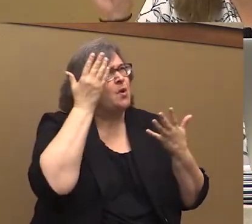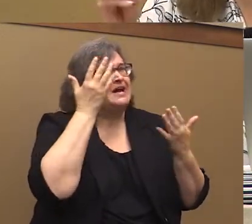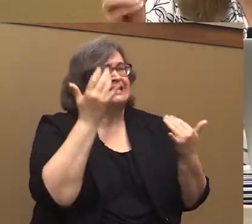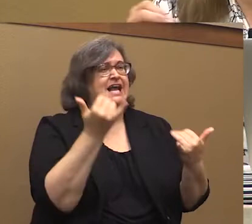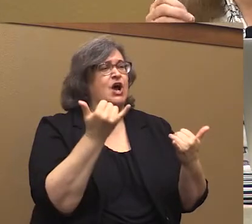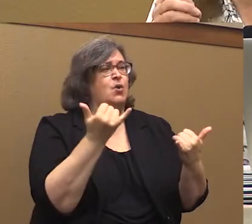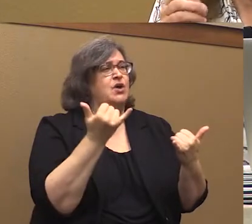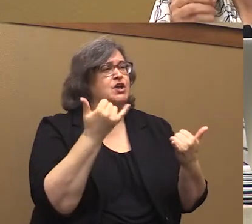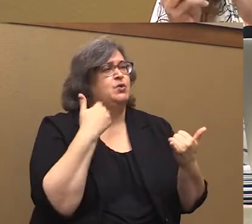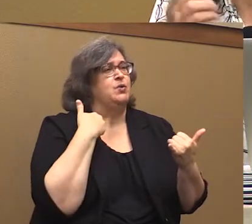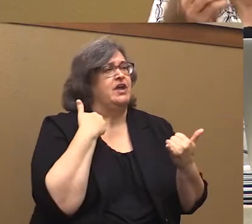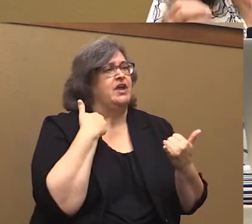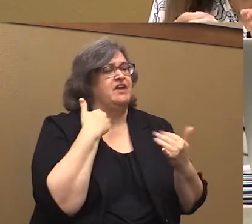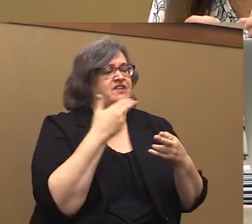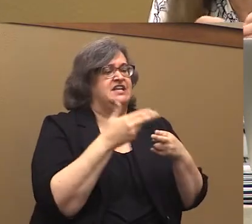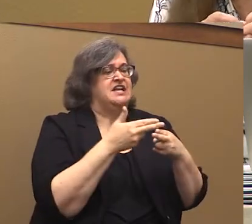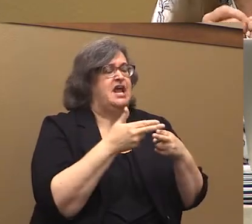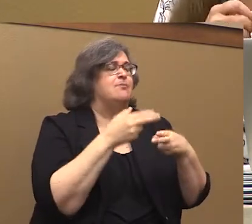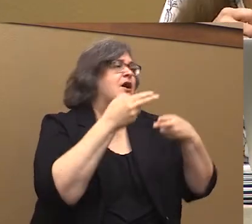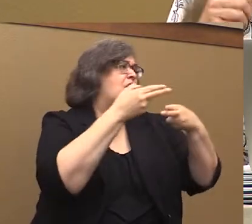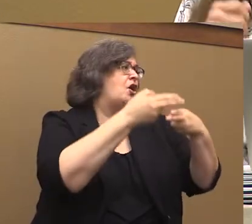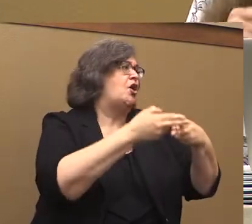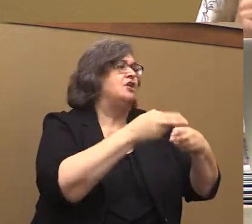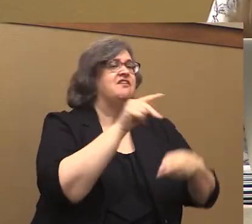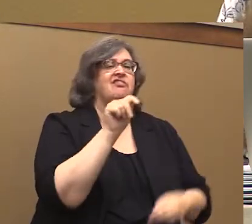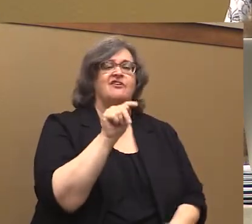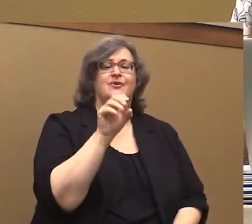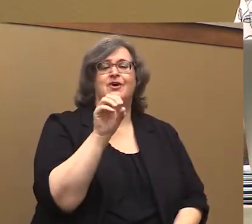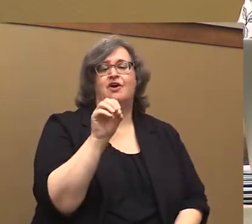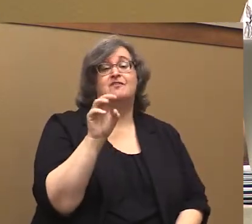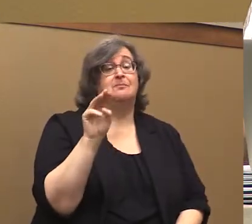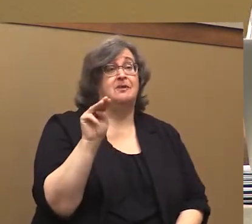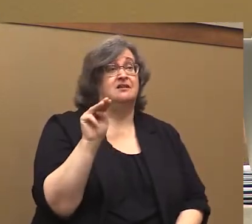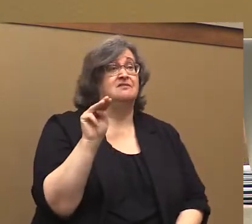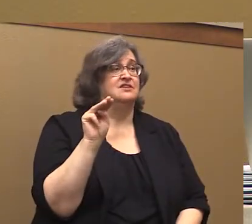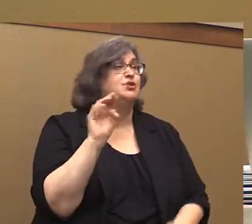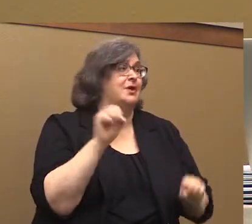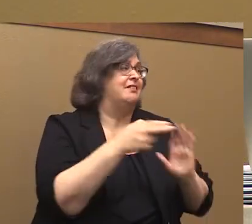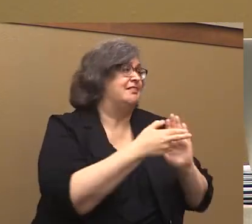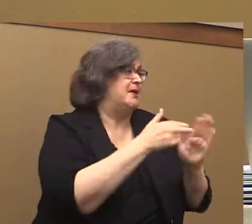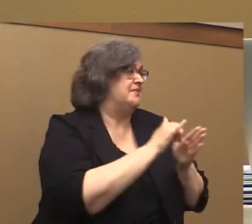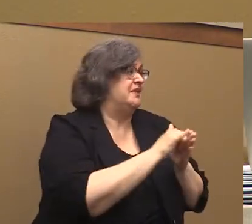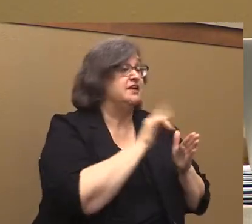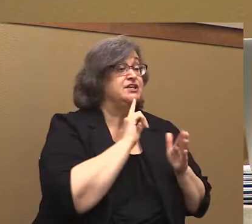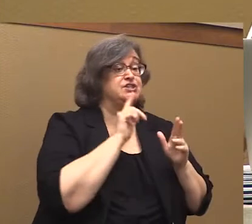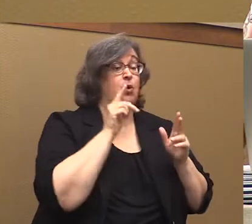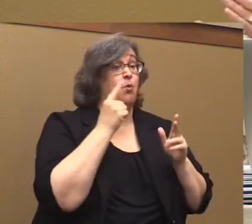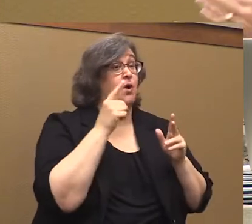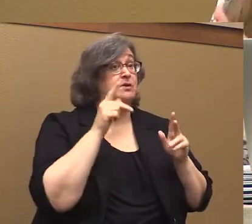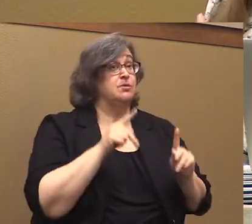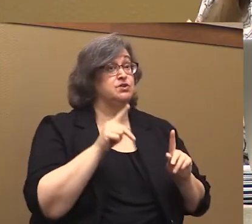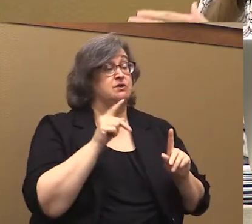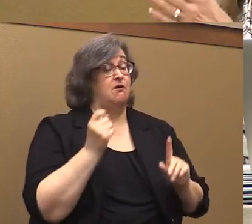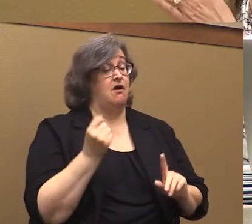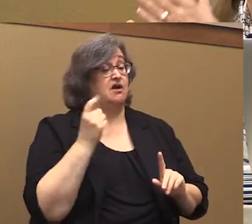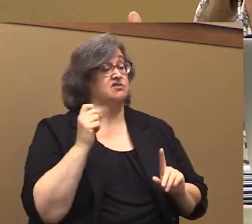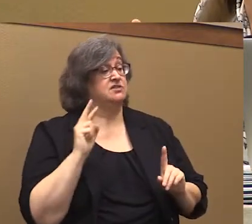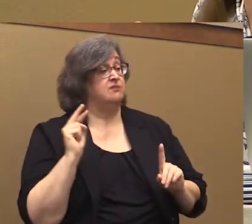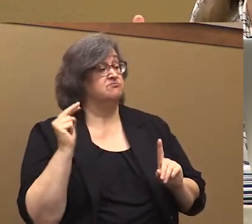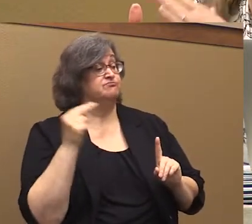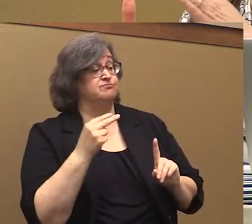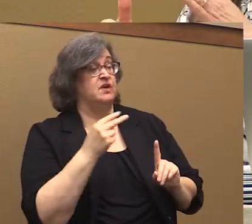know, and now you have a little name for it of theory of mind. Is the one person able to perceive